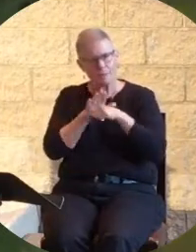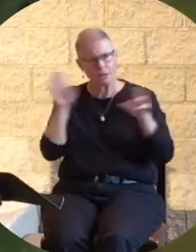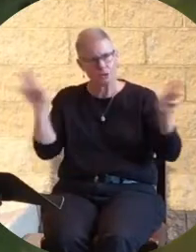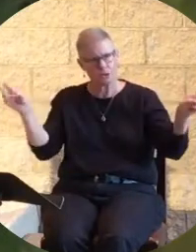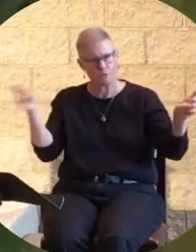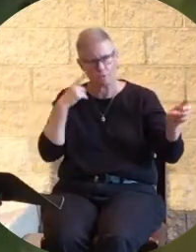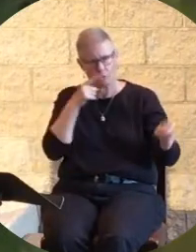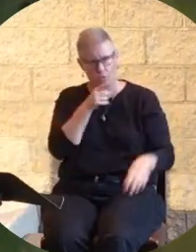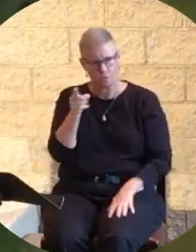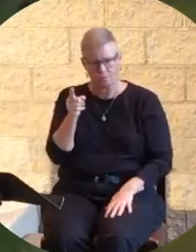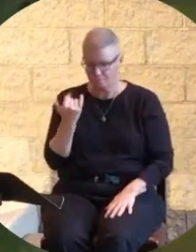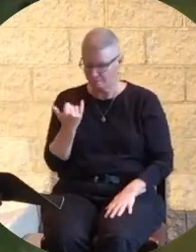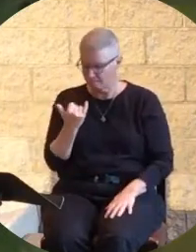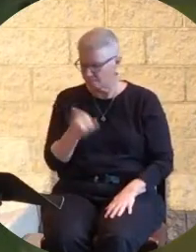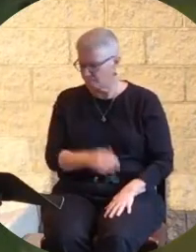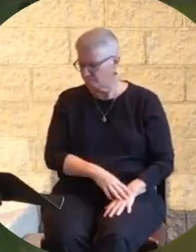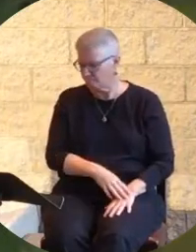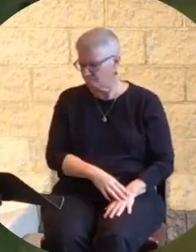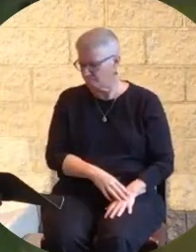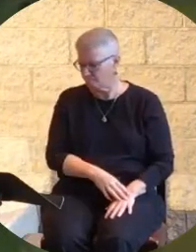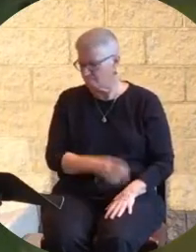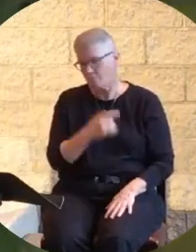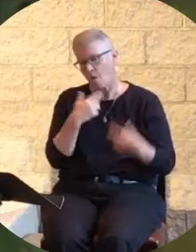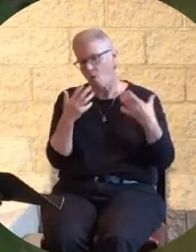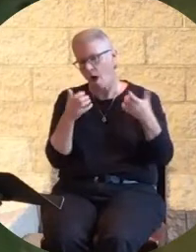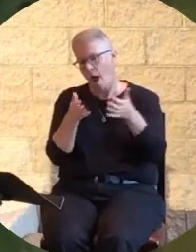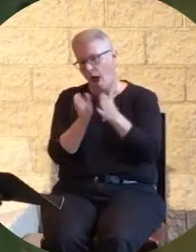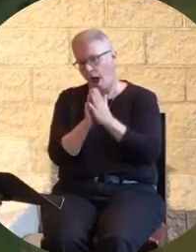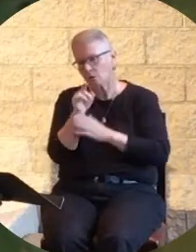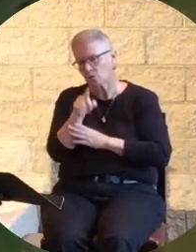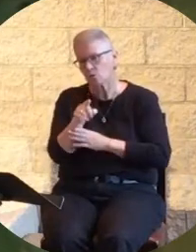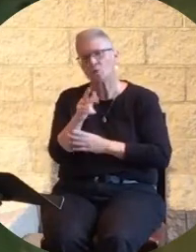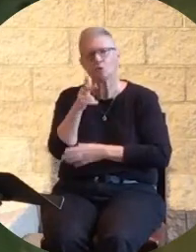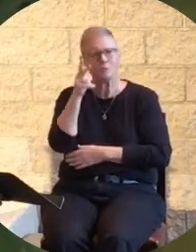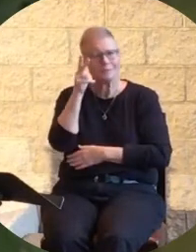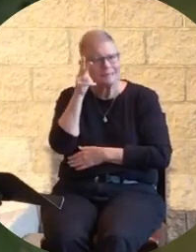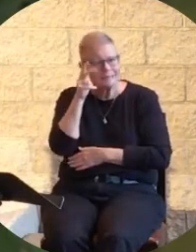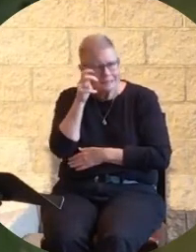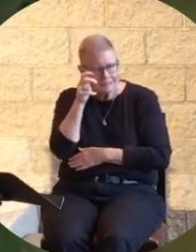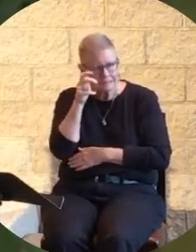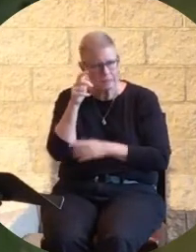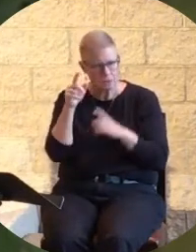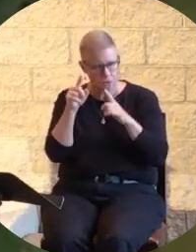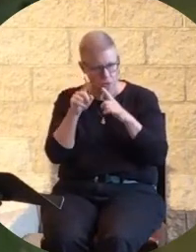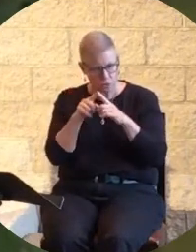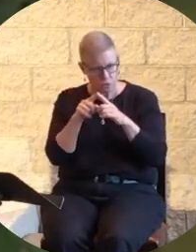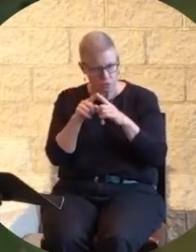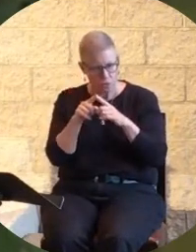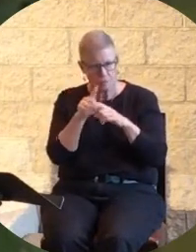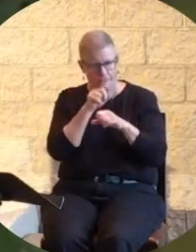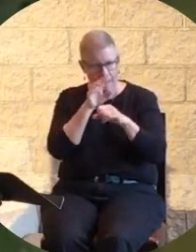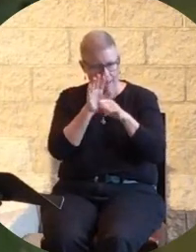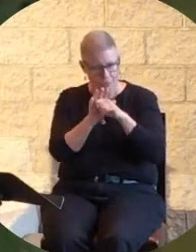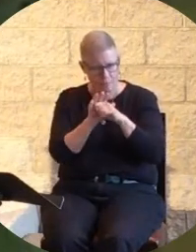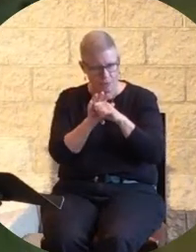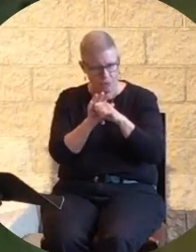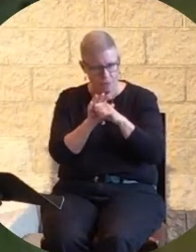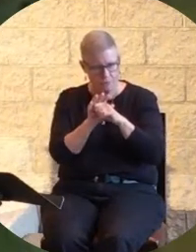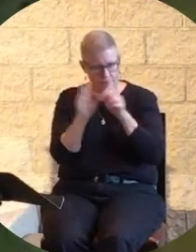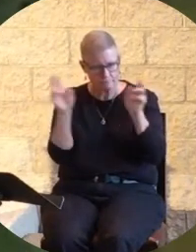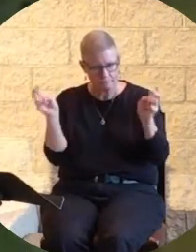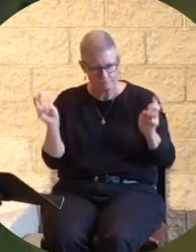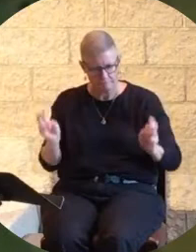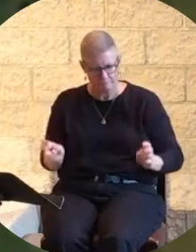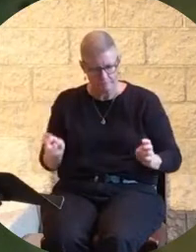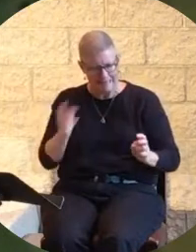you today, and I would like for you ask you to listen to these affirmations and see if there are